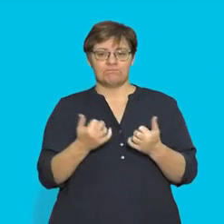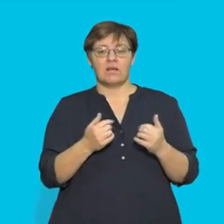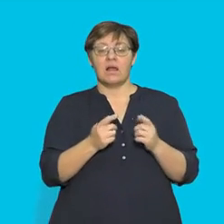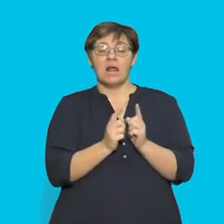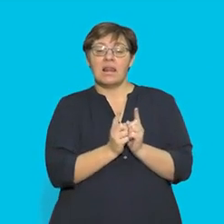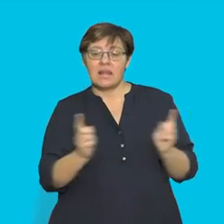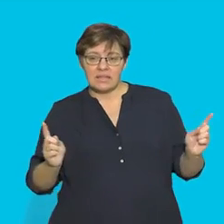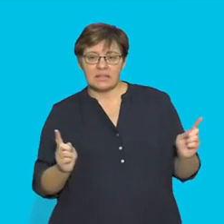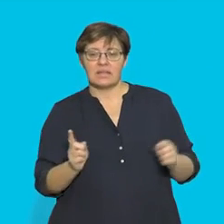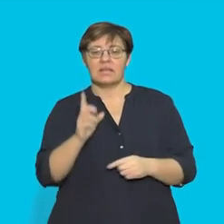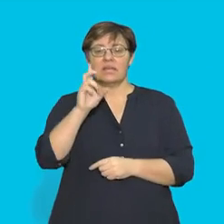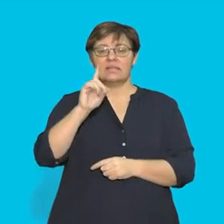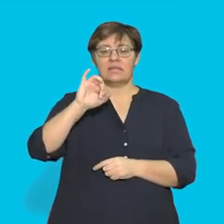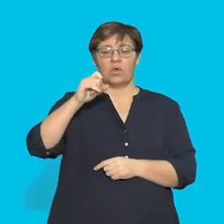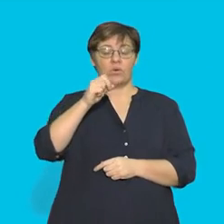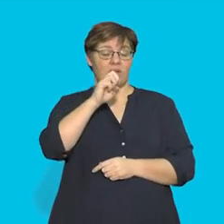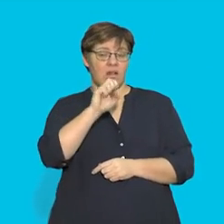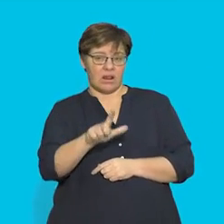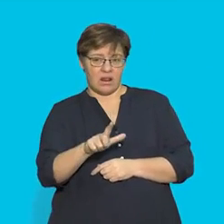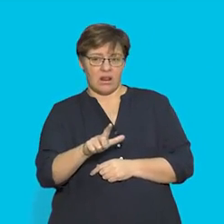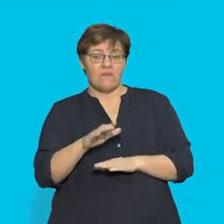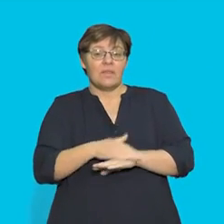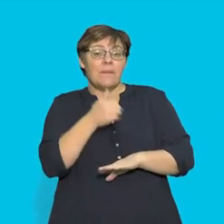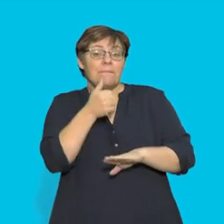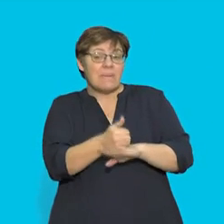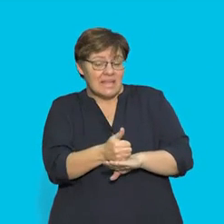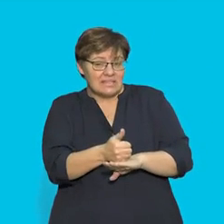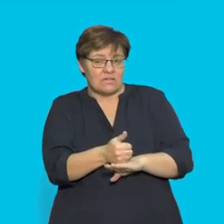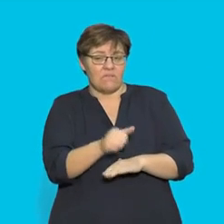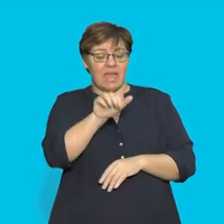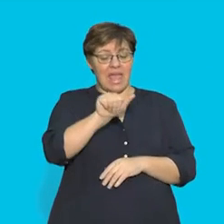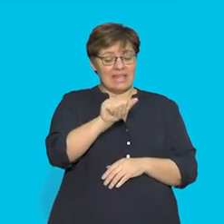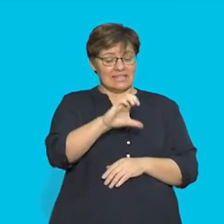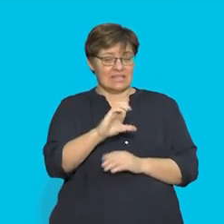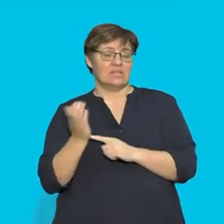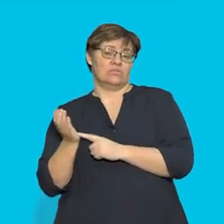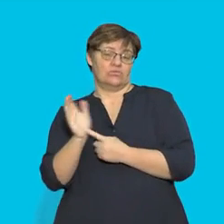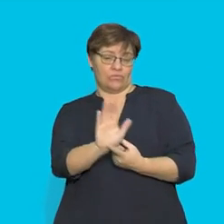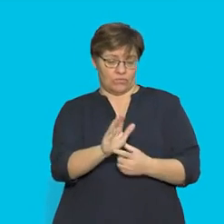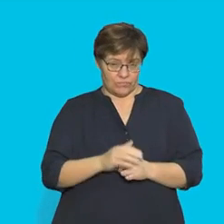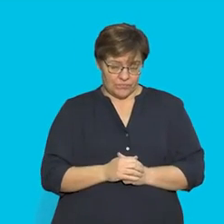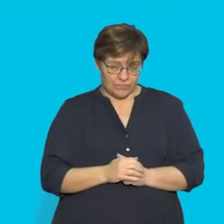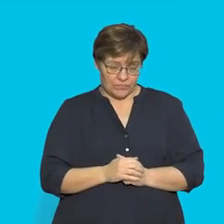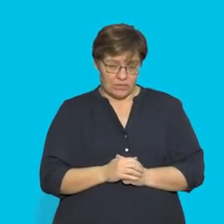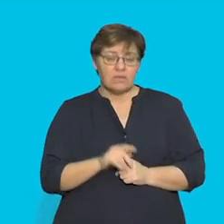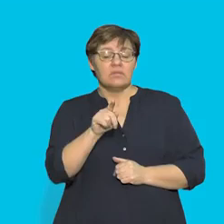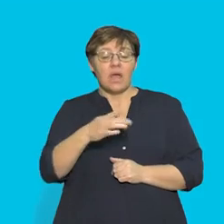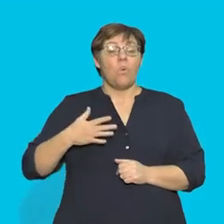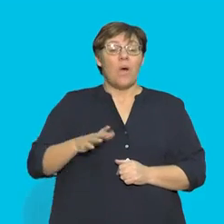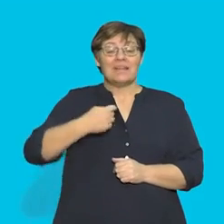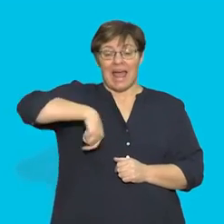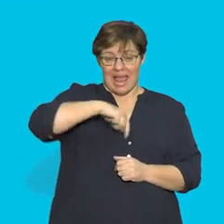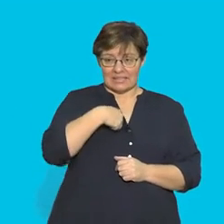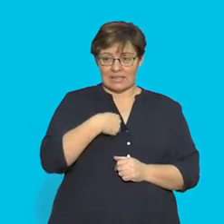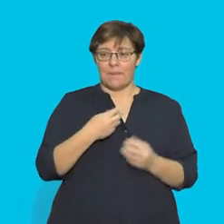us, though, is calculate the length of the diagonal of the base of the perimeter AC as shown. So the first question tells